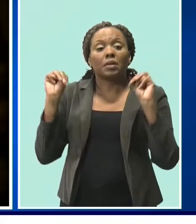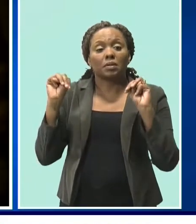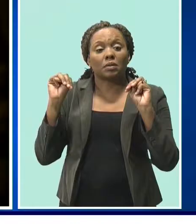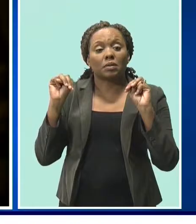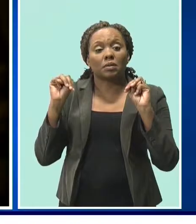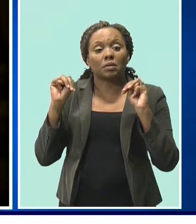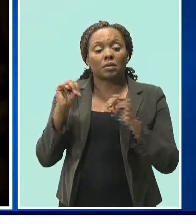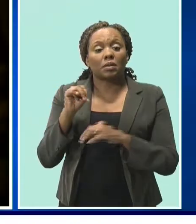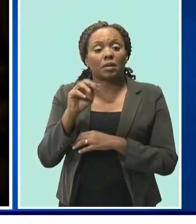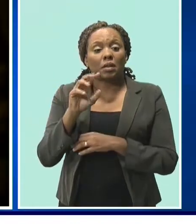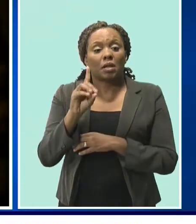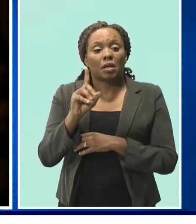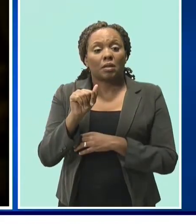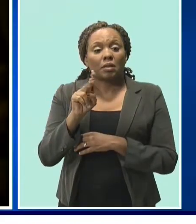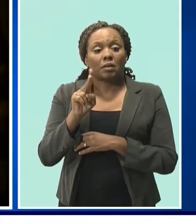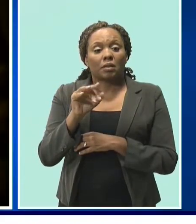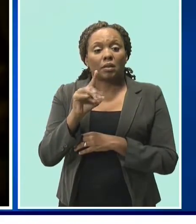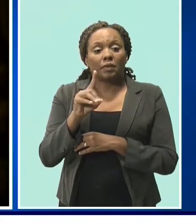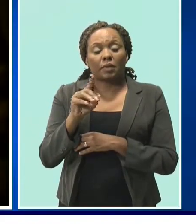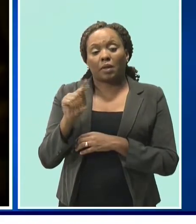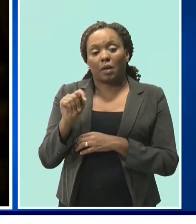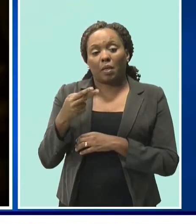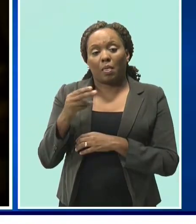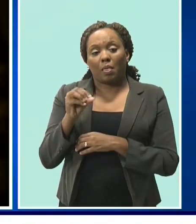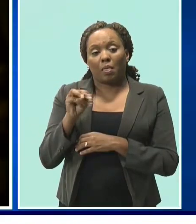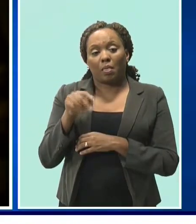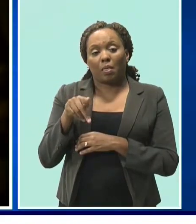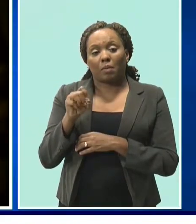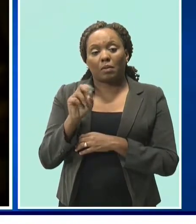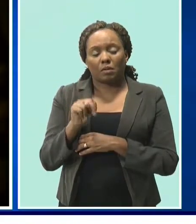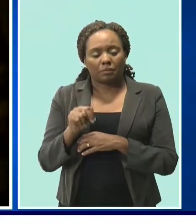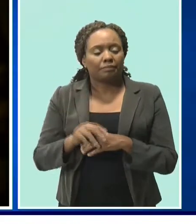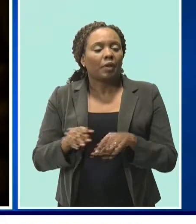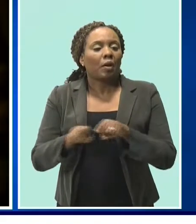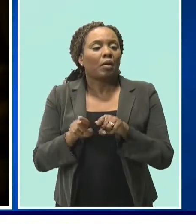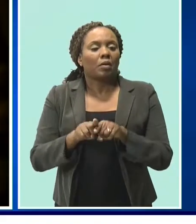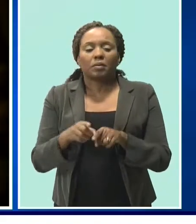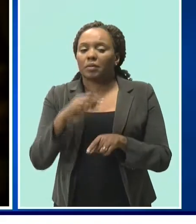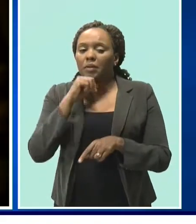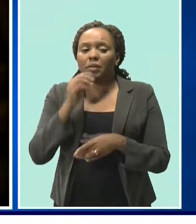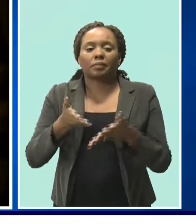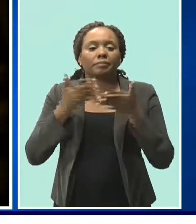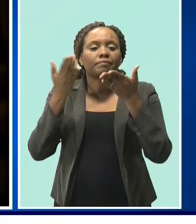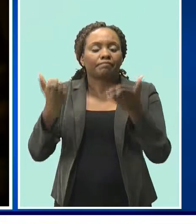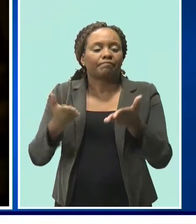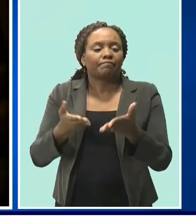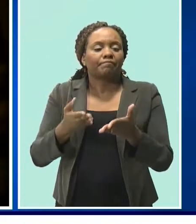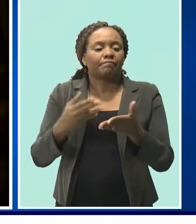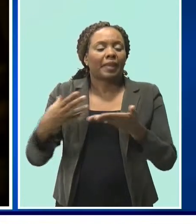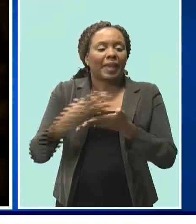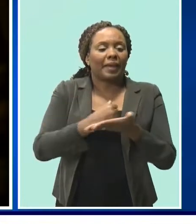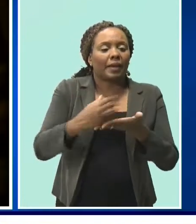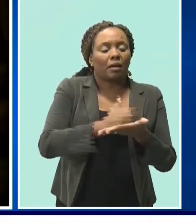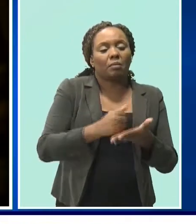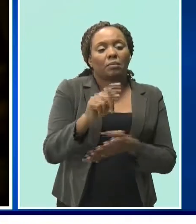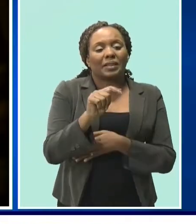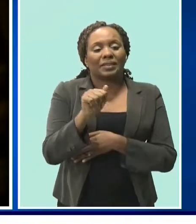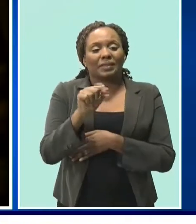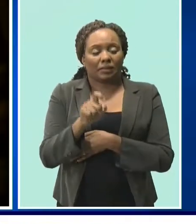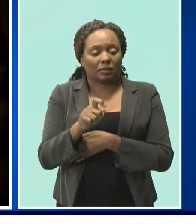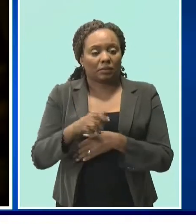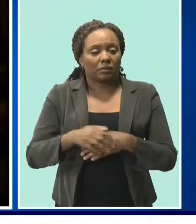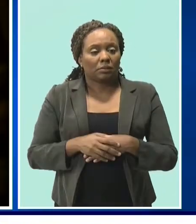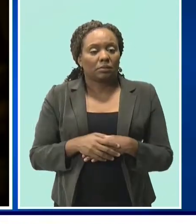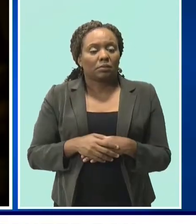is also charged for failing to submit tax returns on his income for the year ending March 31st, 2010. The